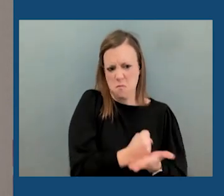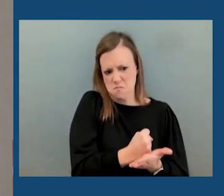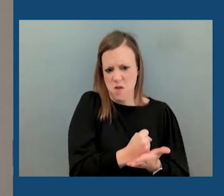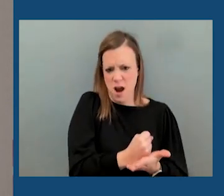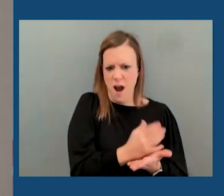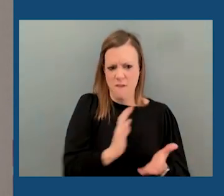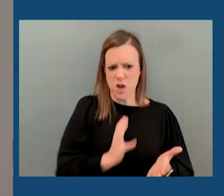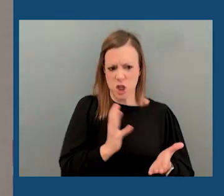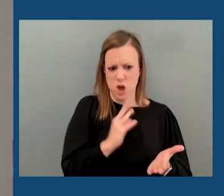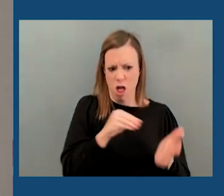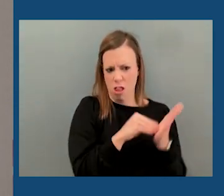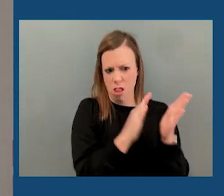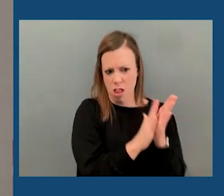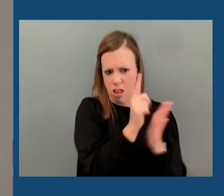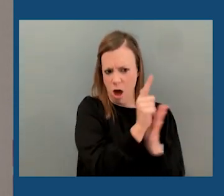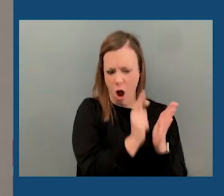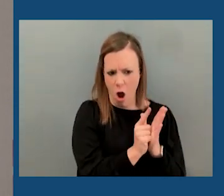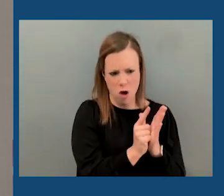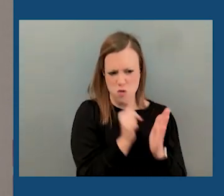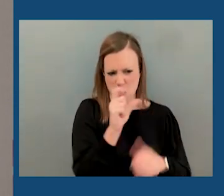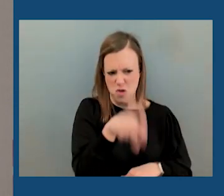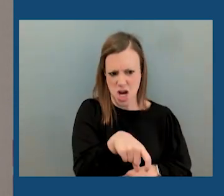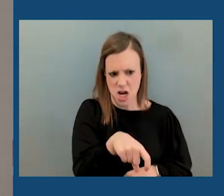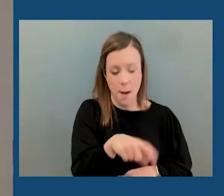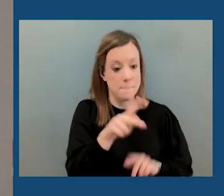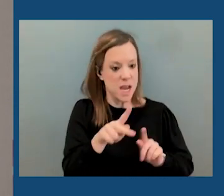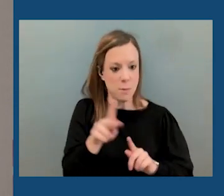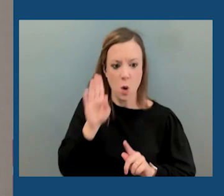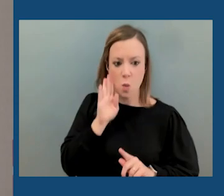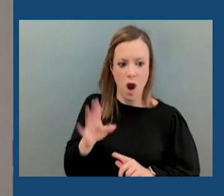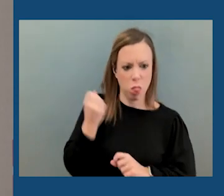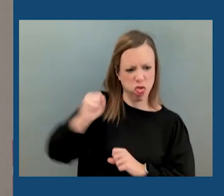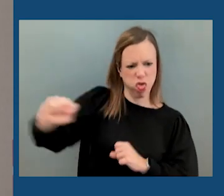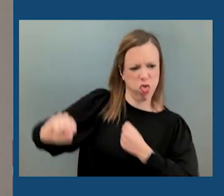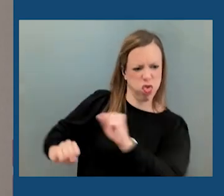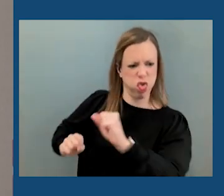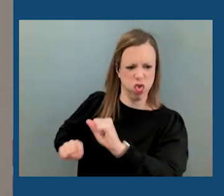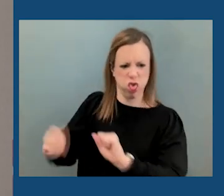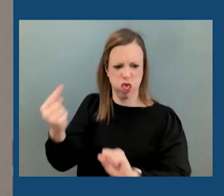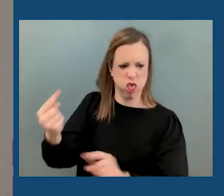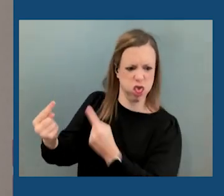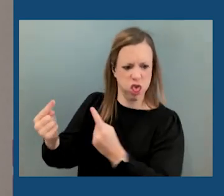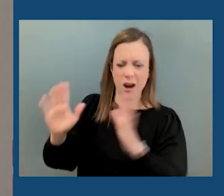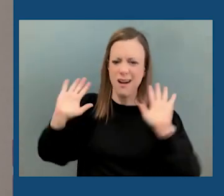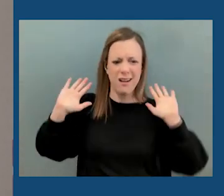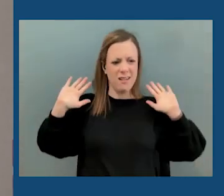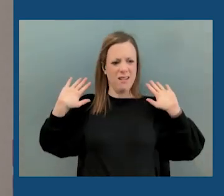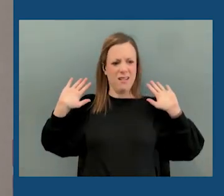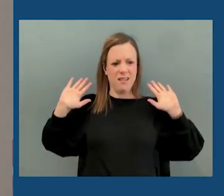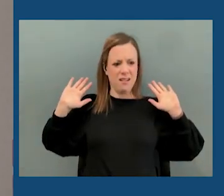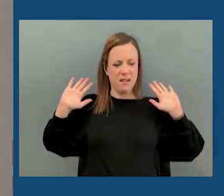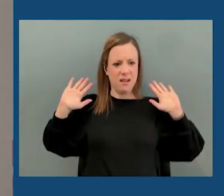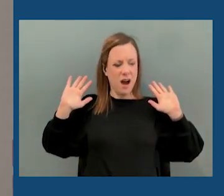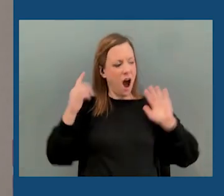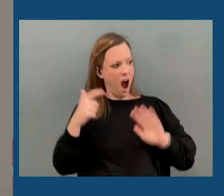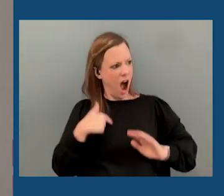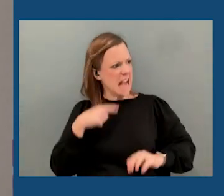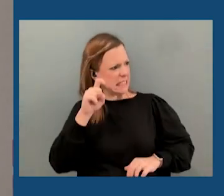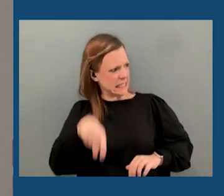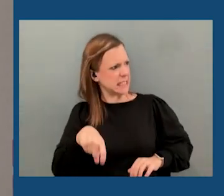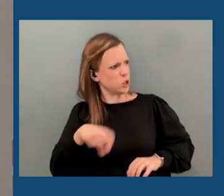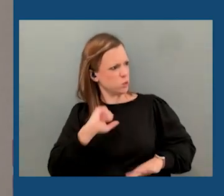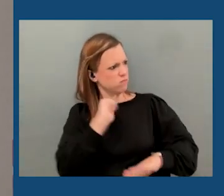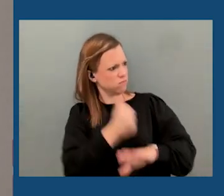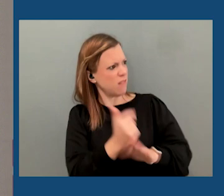And there were people picketing me and this, crazy. And then we